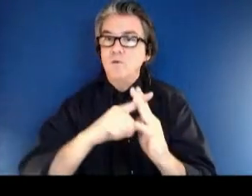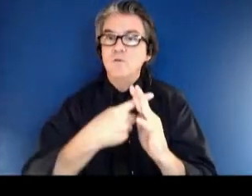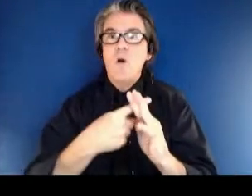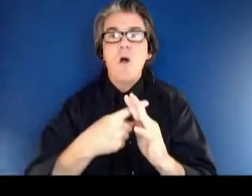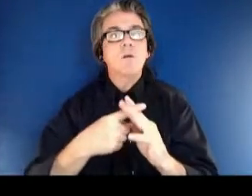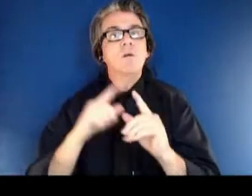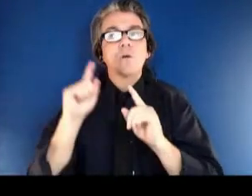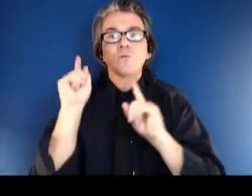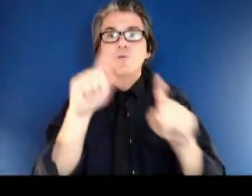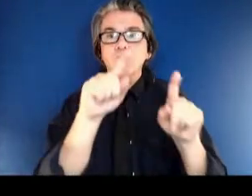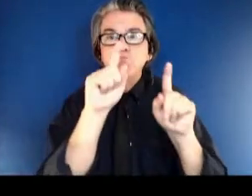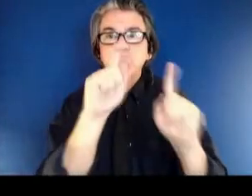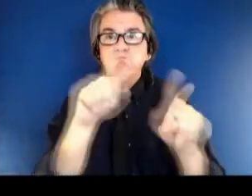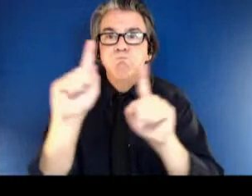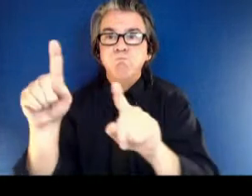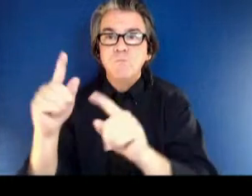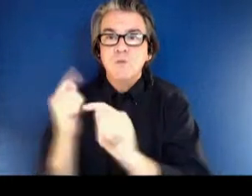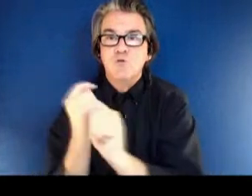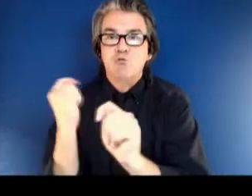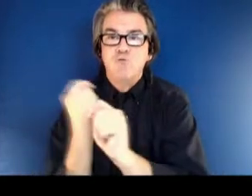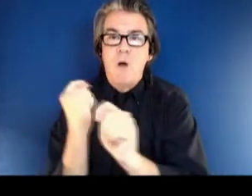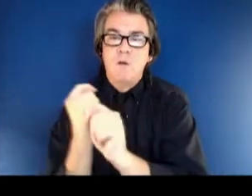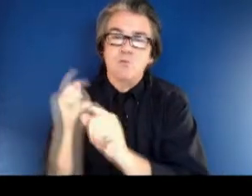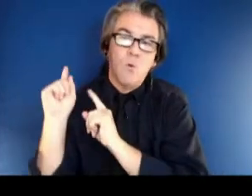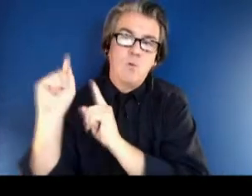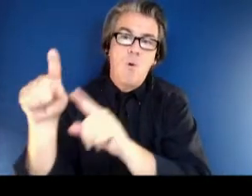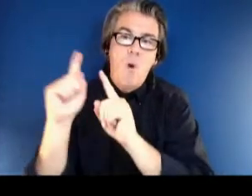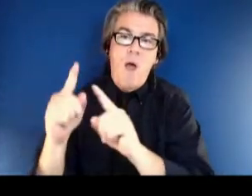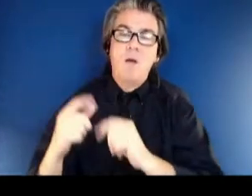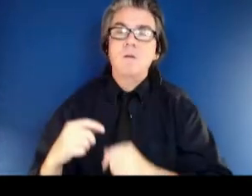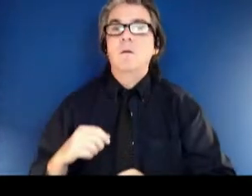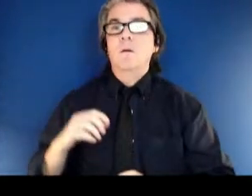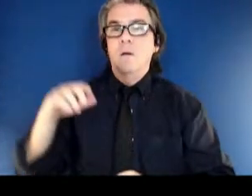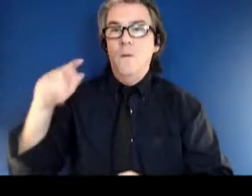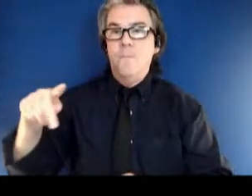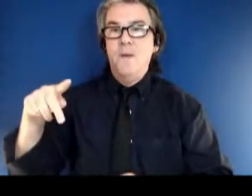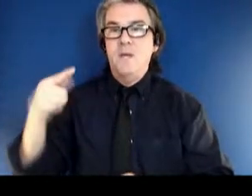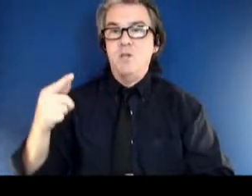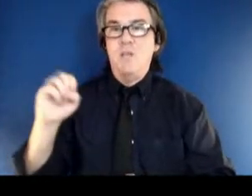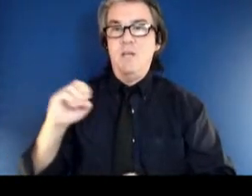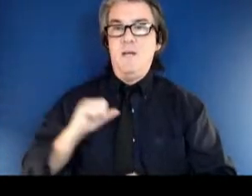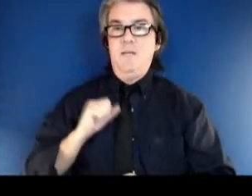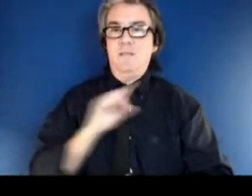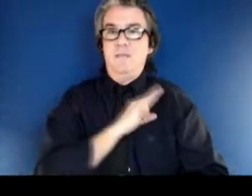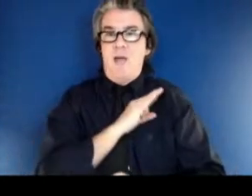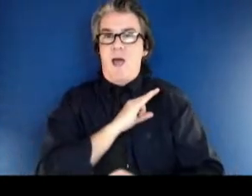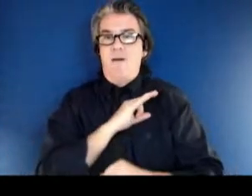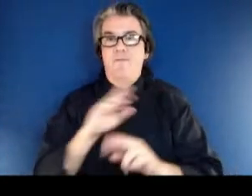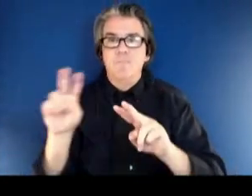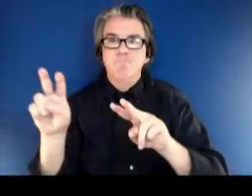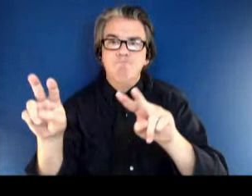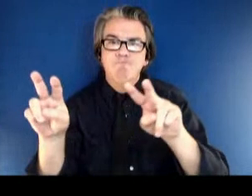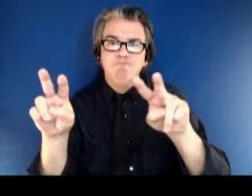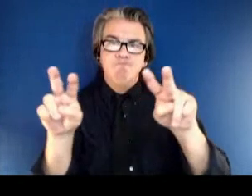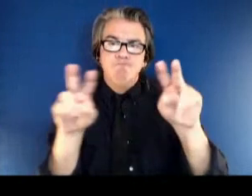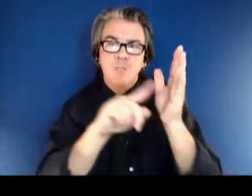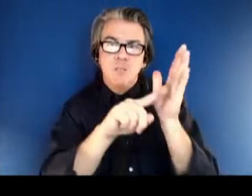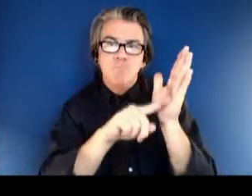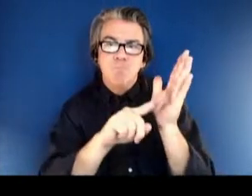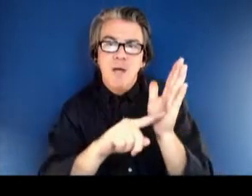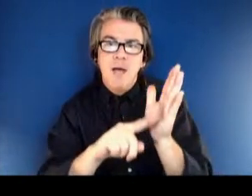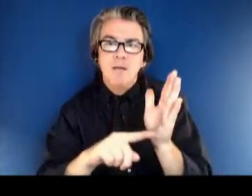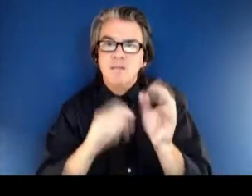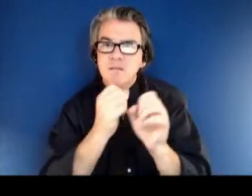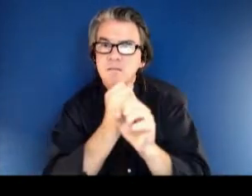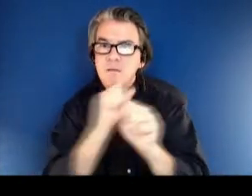our patrolling and our restoration process. We're also going to provide an estimated time of restoration.